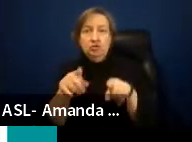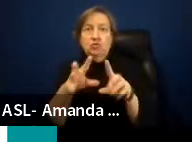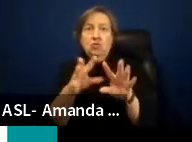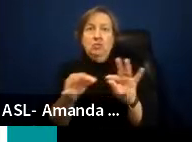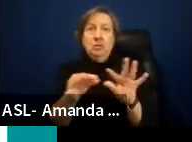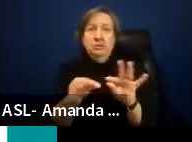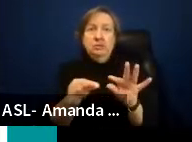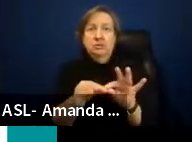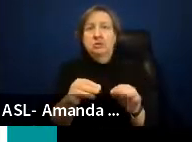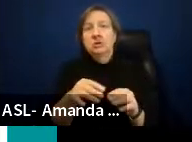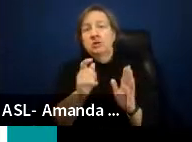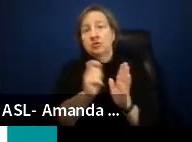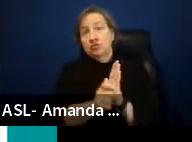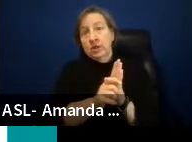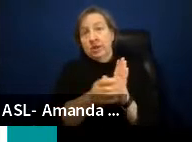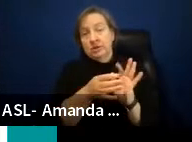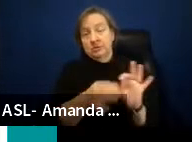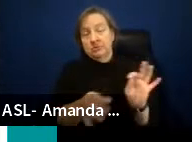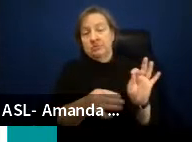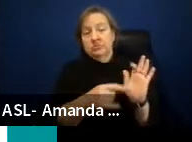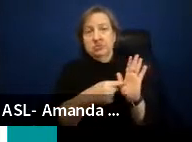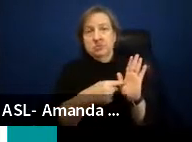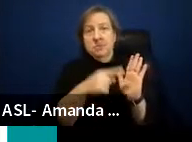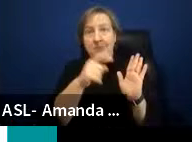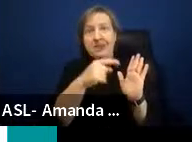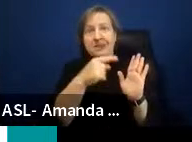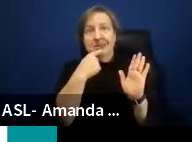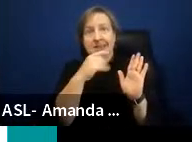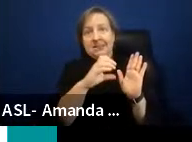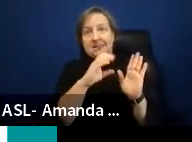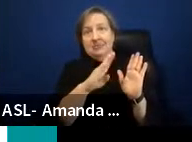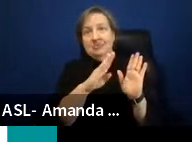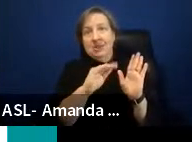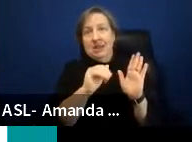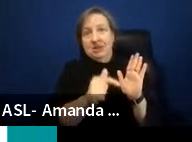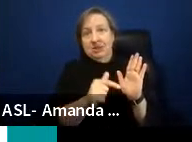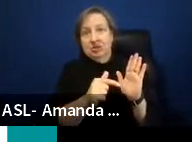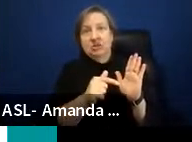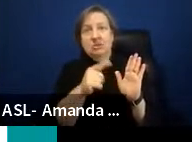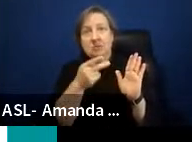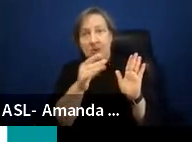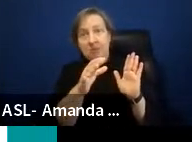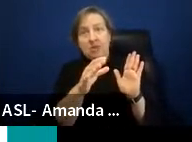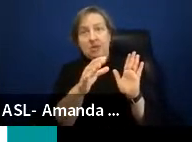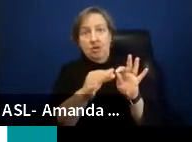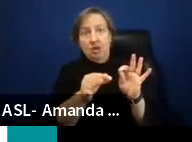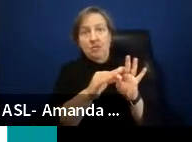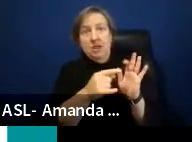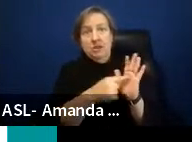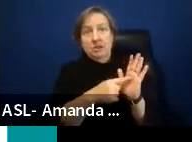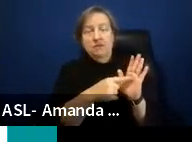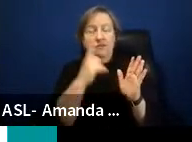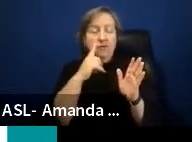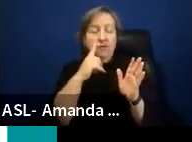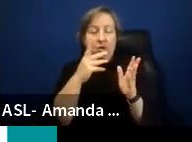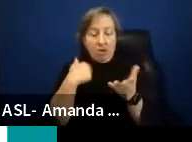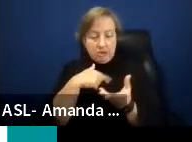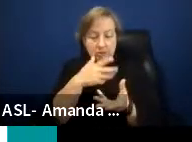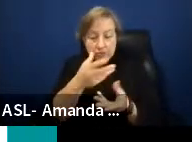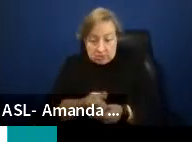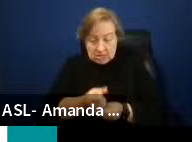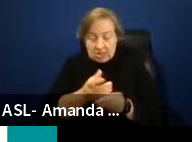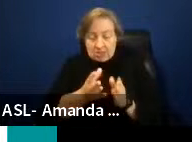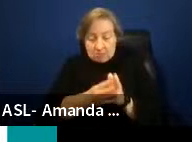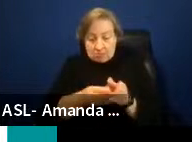CBAG public comment in the subject line or in the body of the message for them to be identified and distributed to CBAG